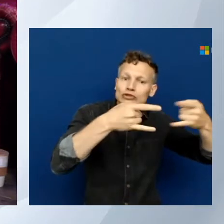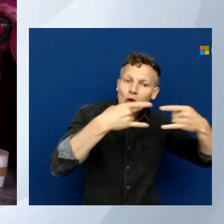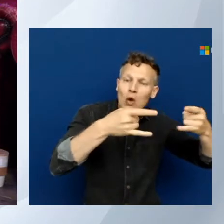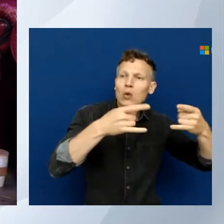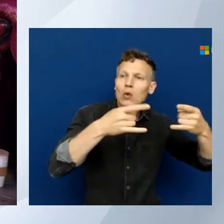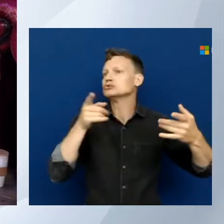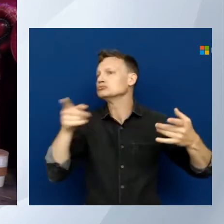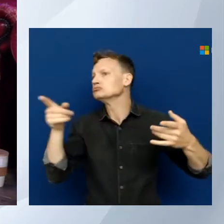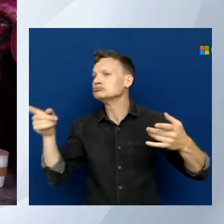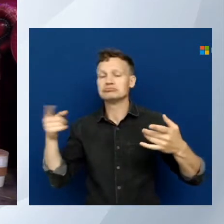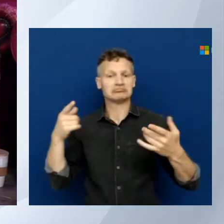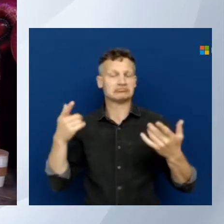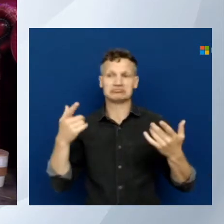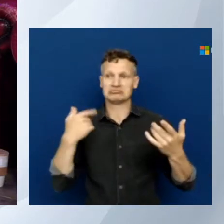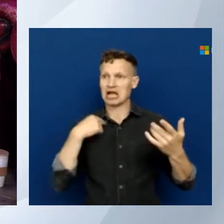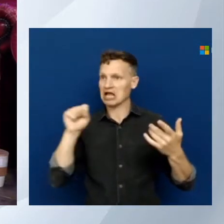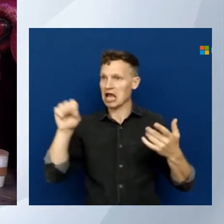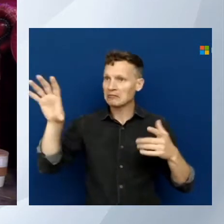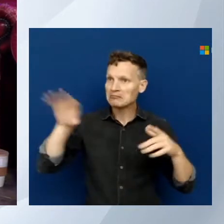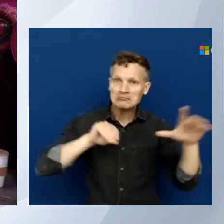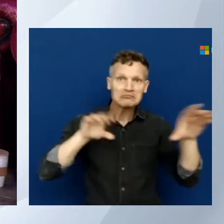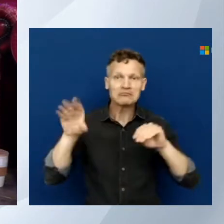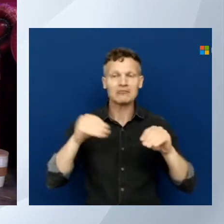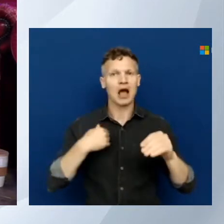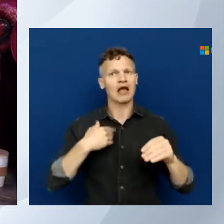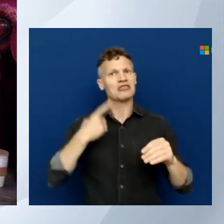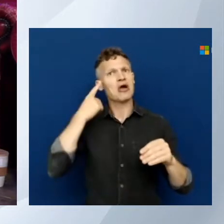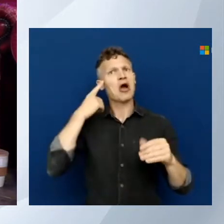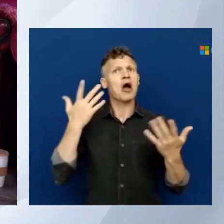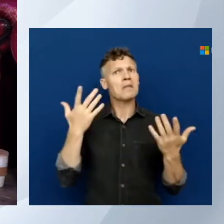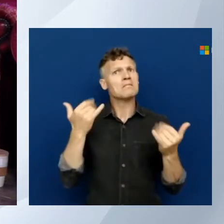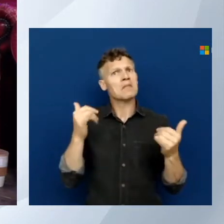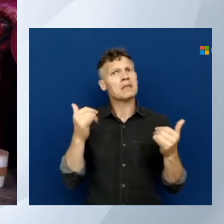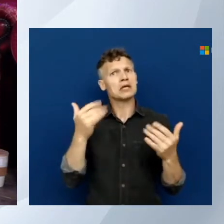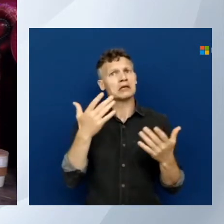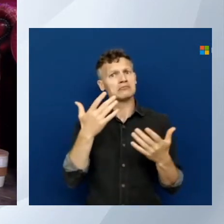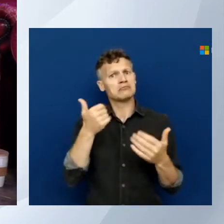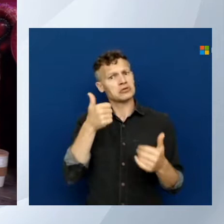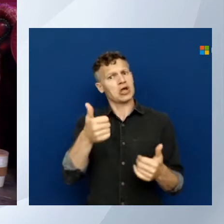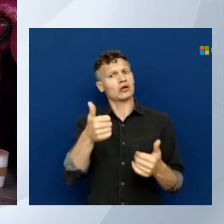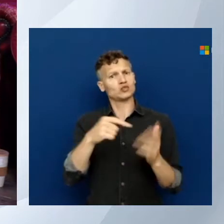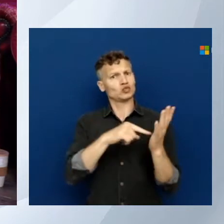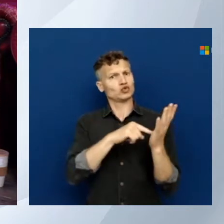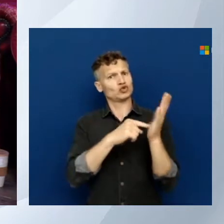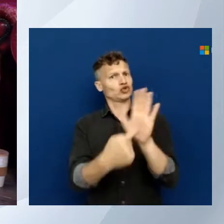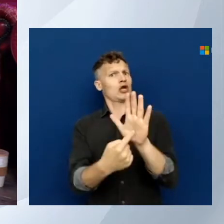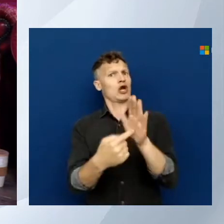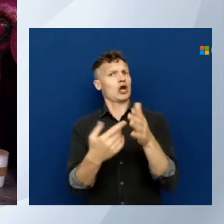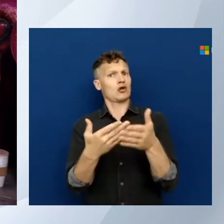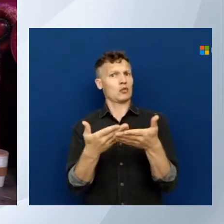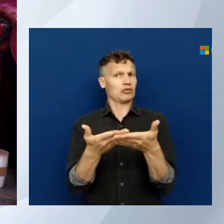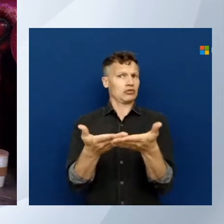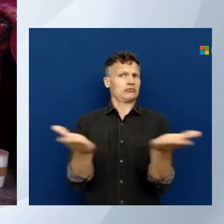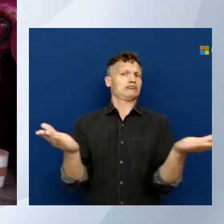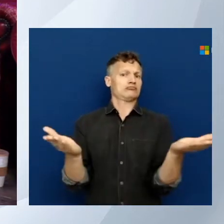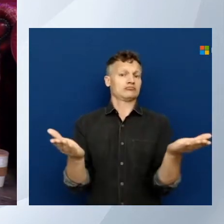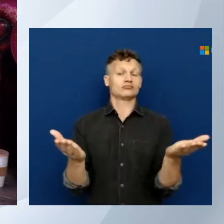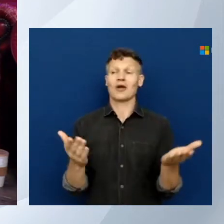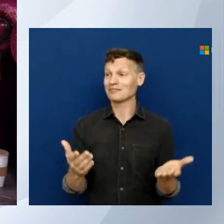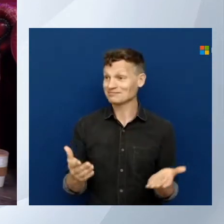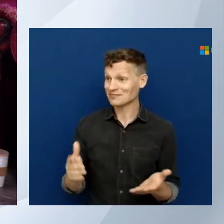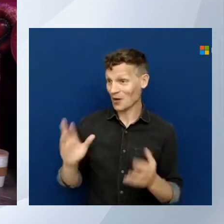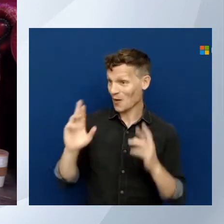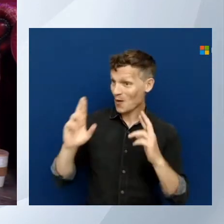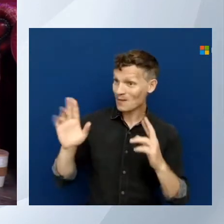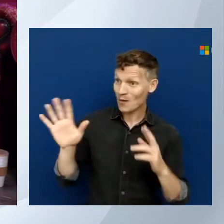experience, share that journey, so to speak, with all the others. Yeah. So hopefully everybody watching can get started with their automation journey.